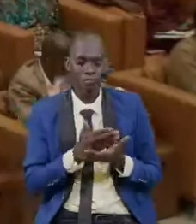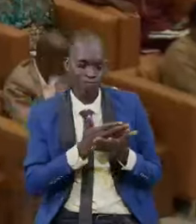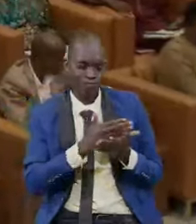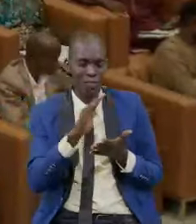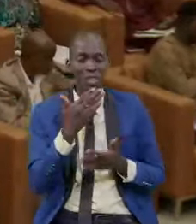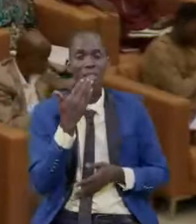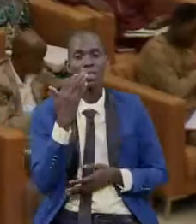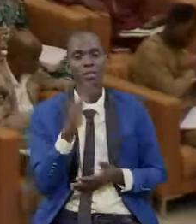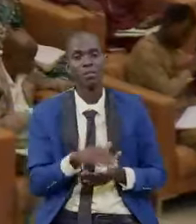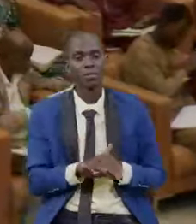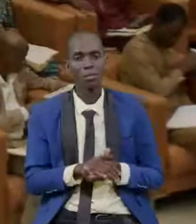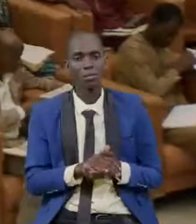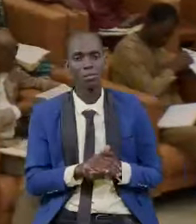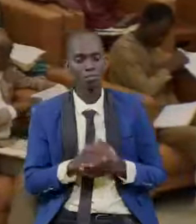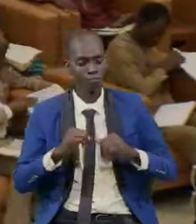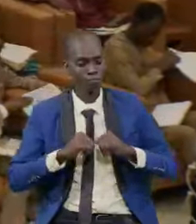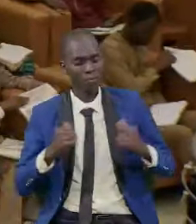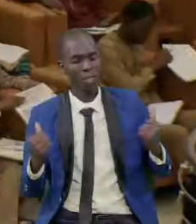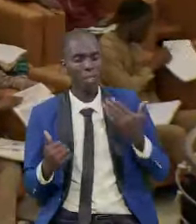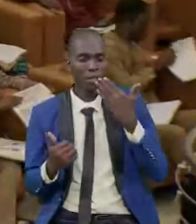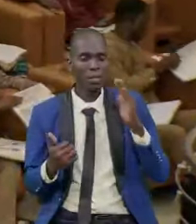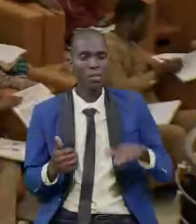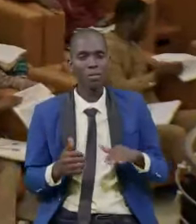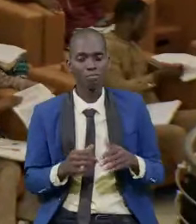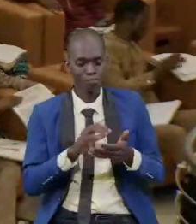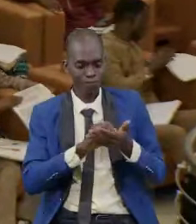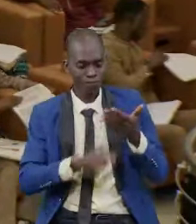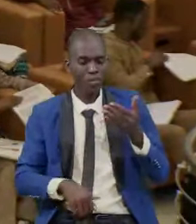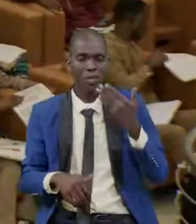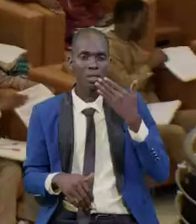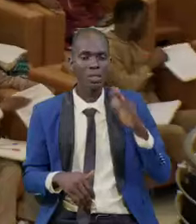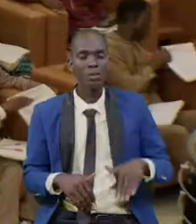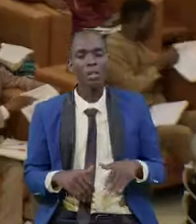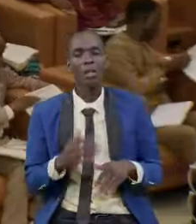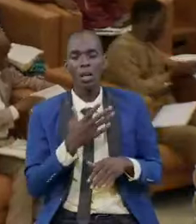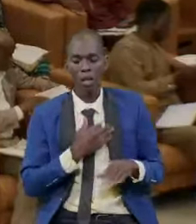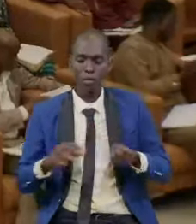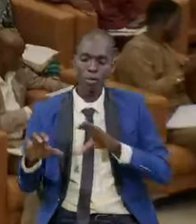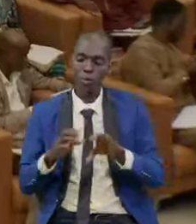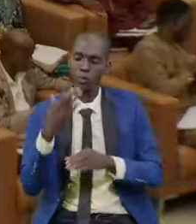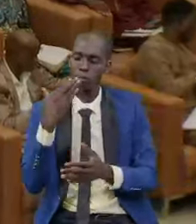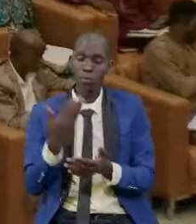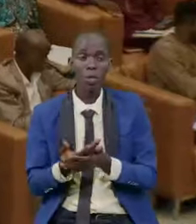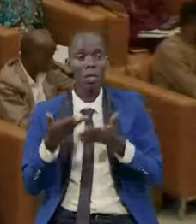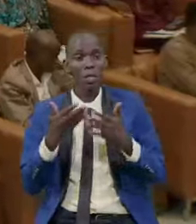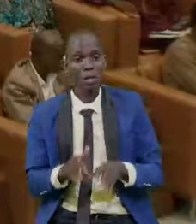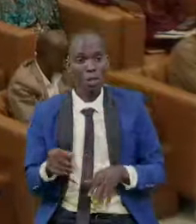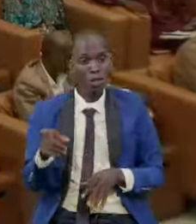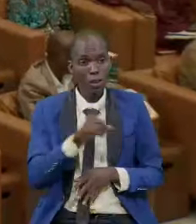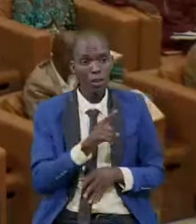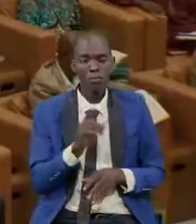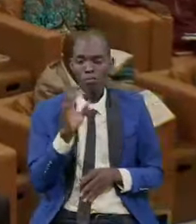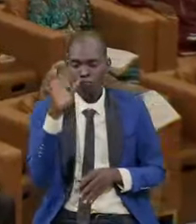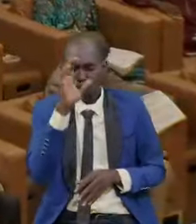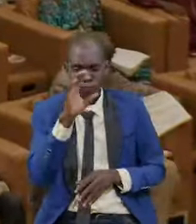evil, deny evil, blot out evil, and do good. Let him